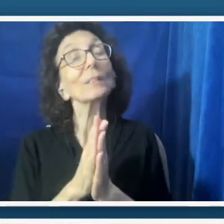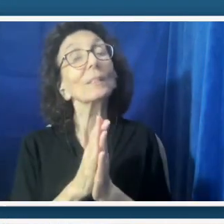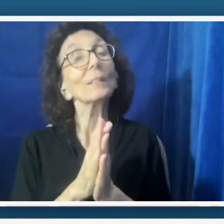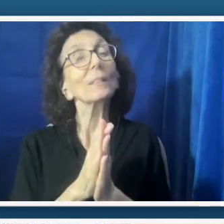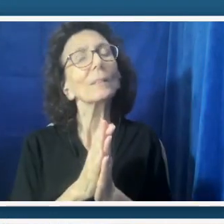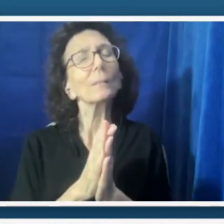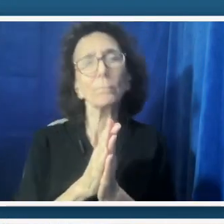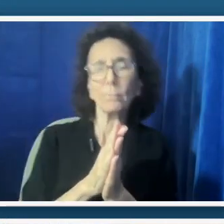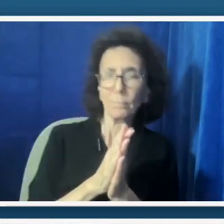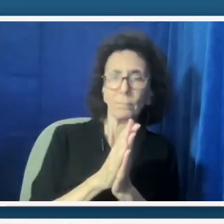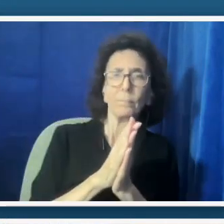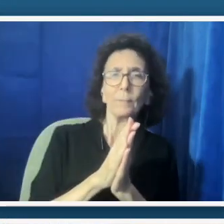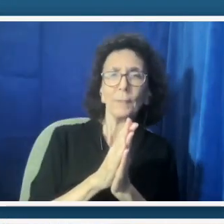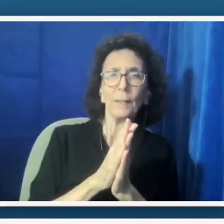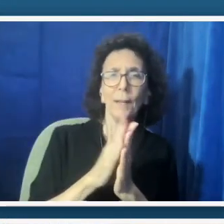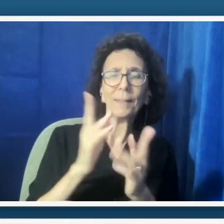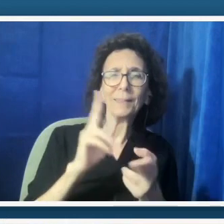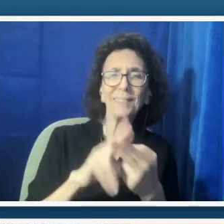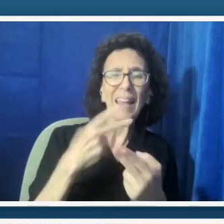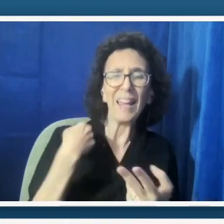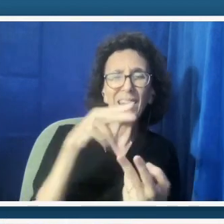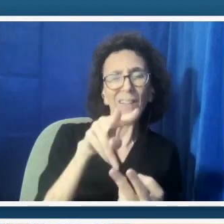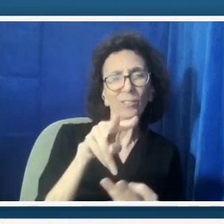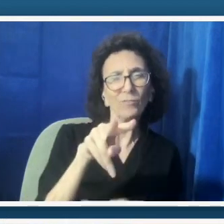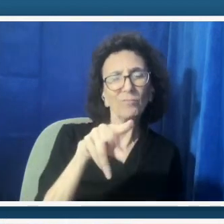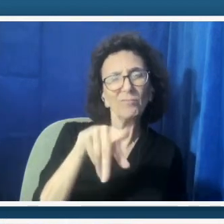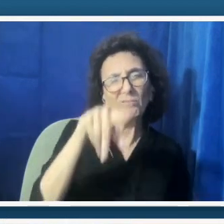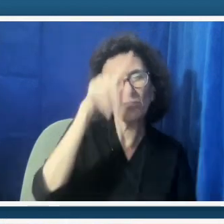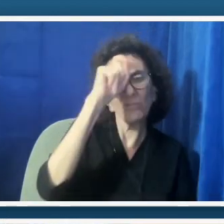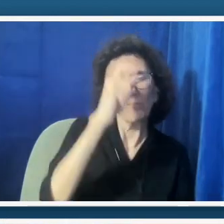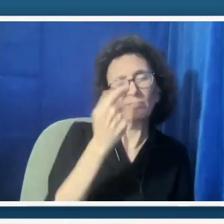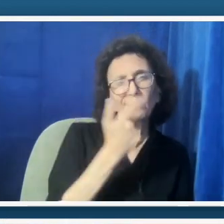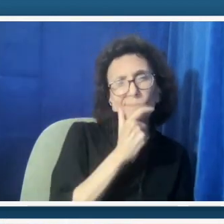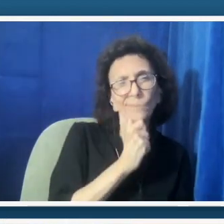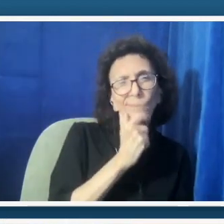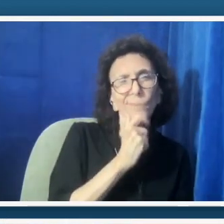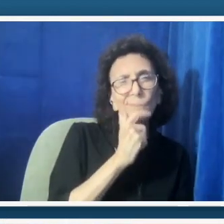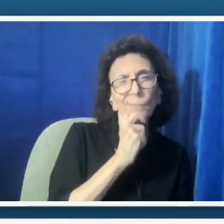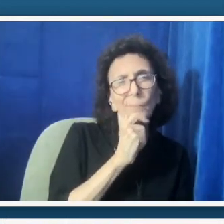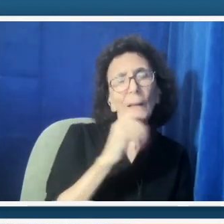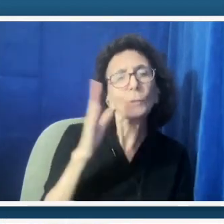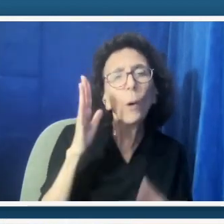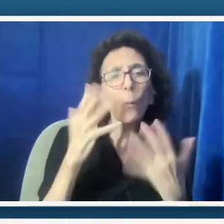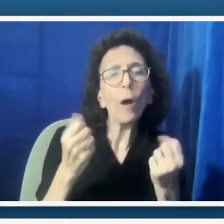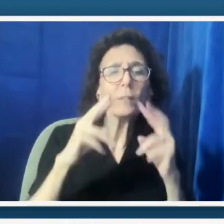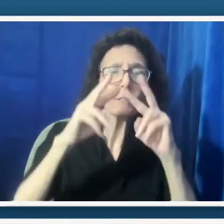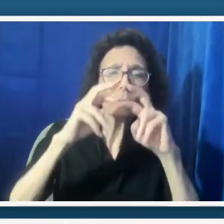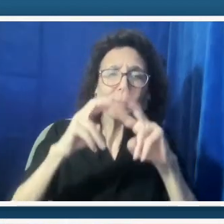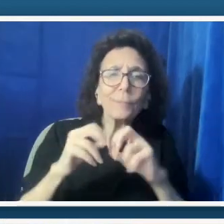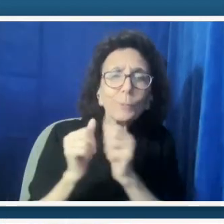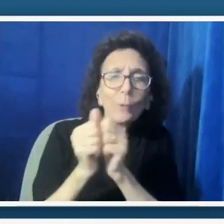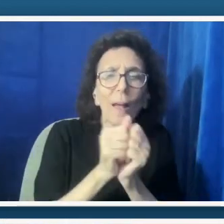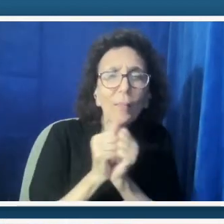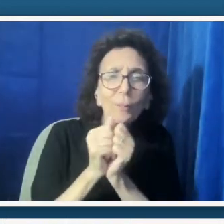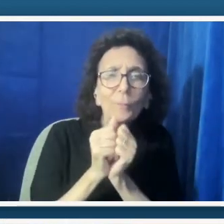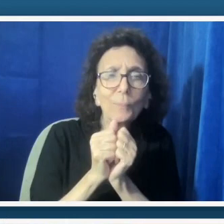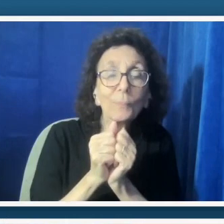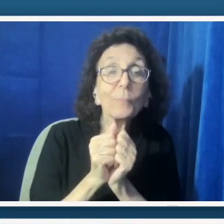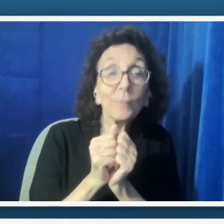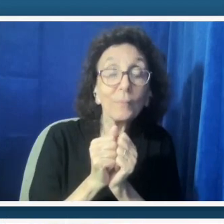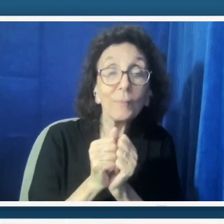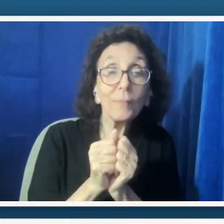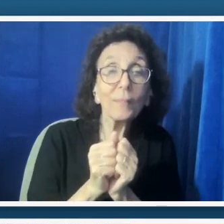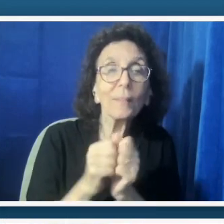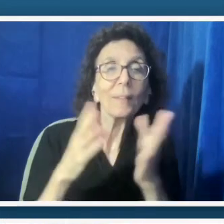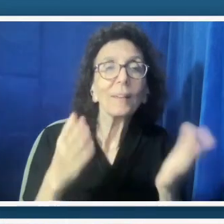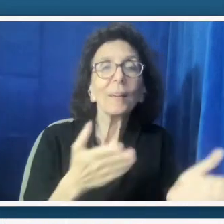starts to get a little bit more puzzling. So I want us to work through those complexities together. If we could advance the slide, you'll see there